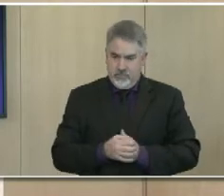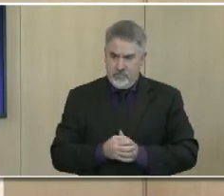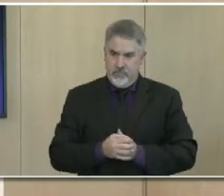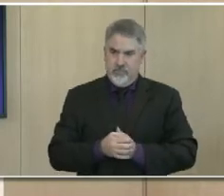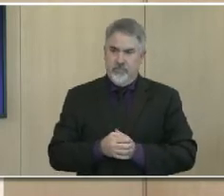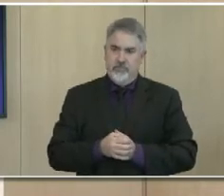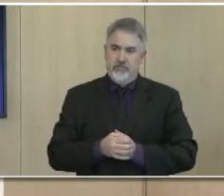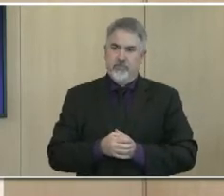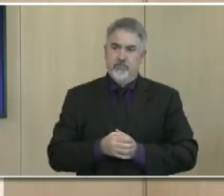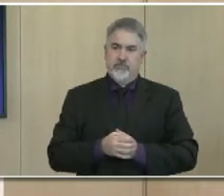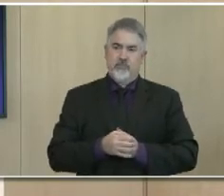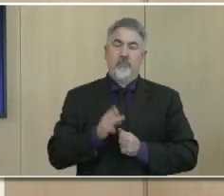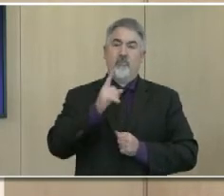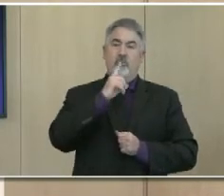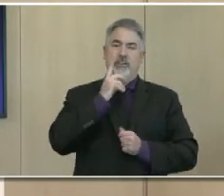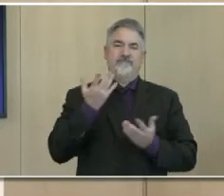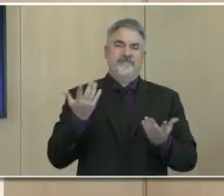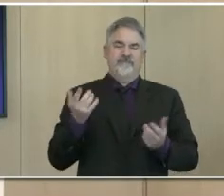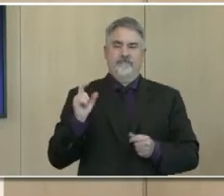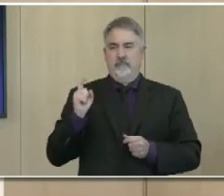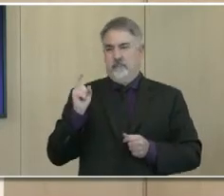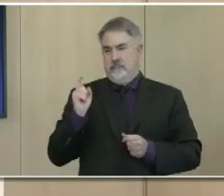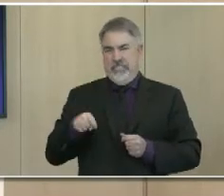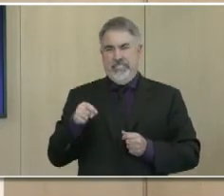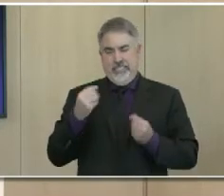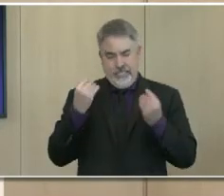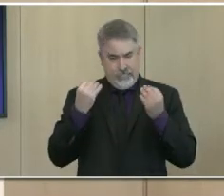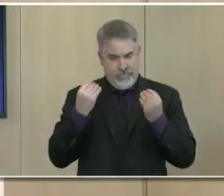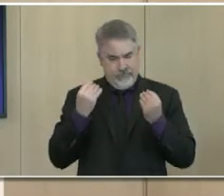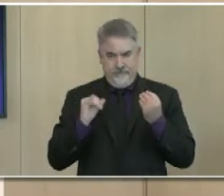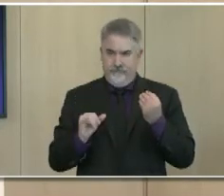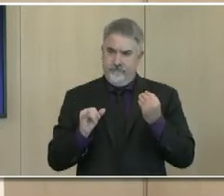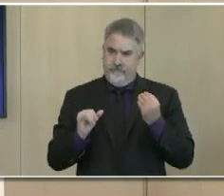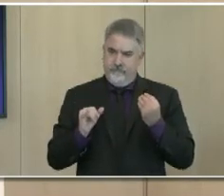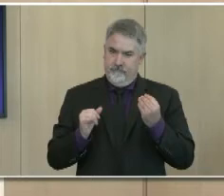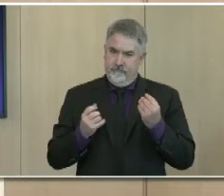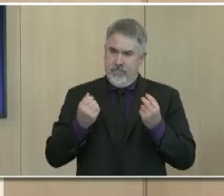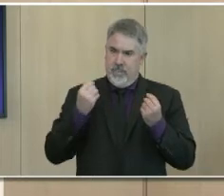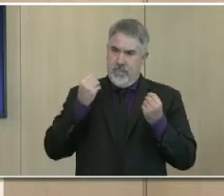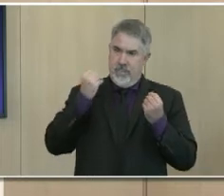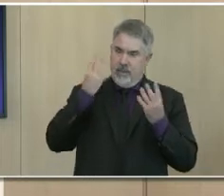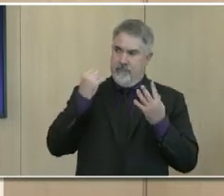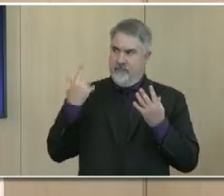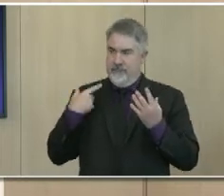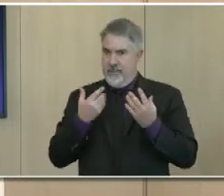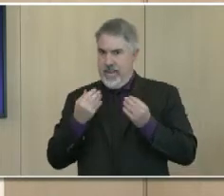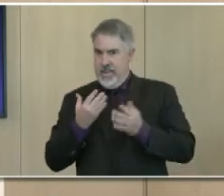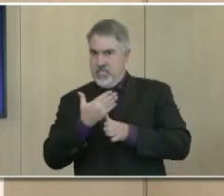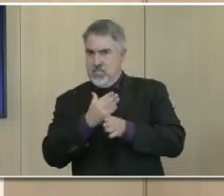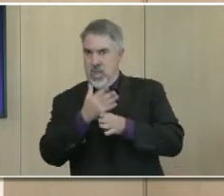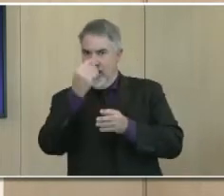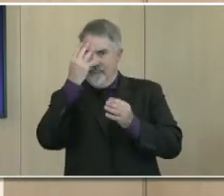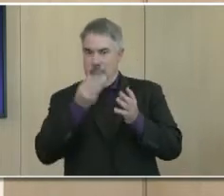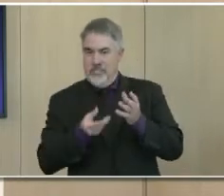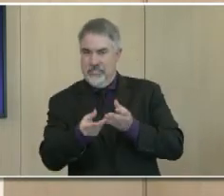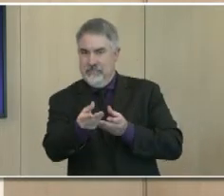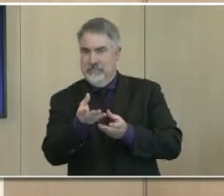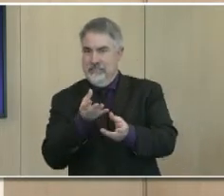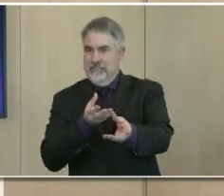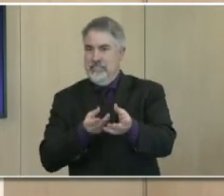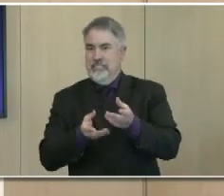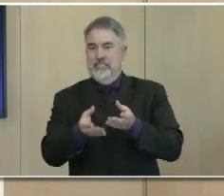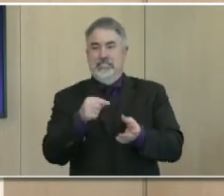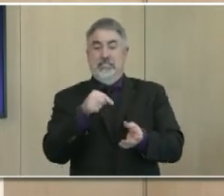have to weigh how much information we give out so that the public can take and action